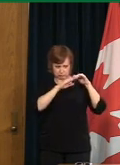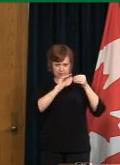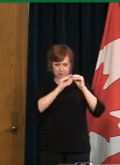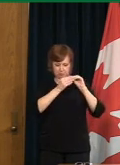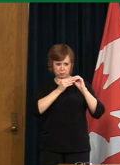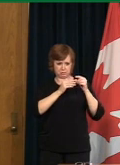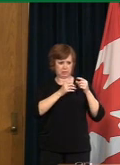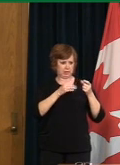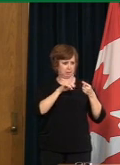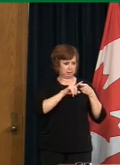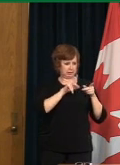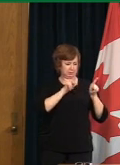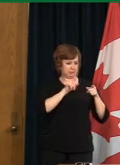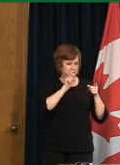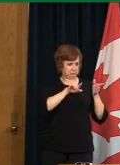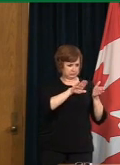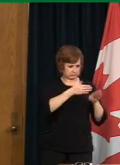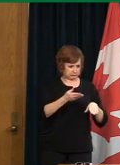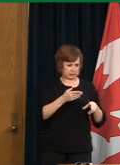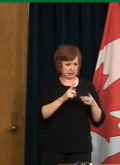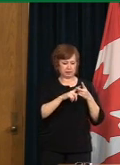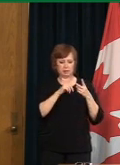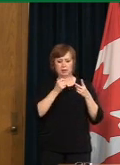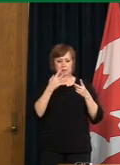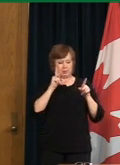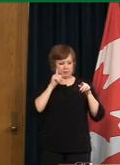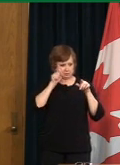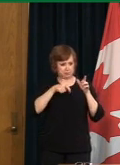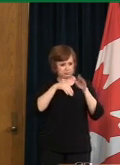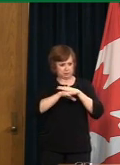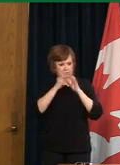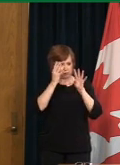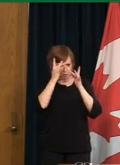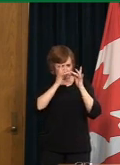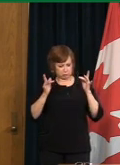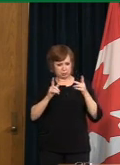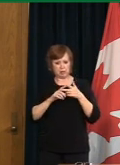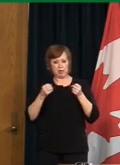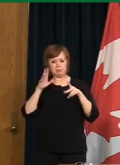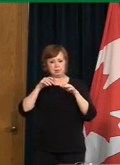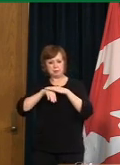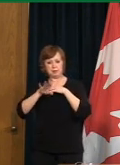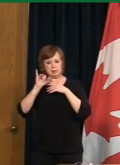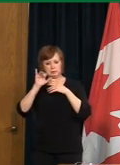hospitalizations, ICU admissions will it take for the government to say, okay, enough's enough?